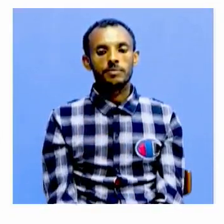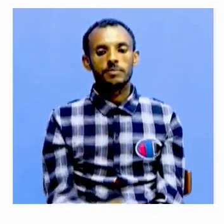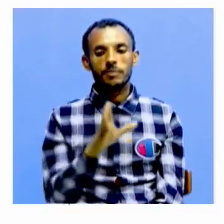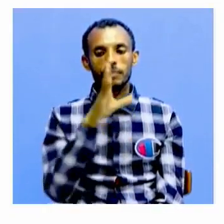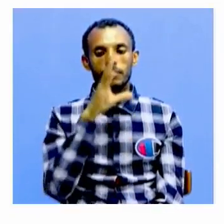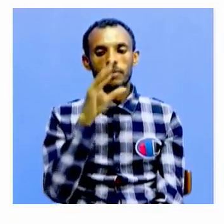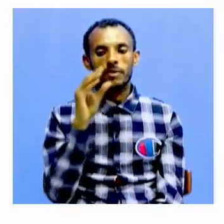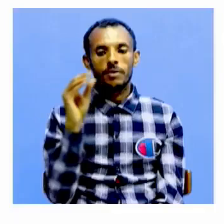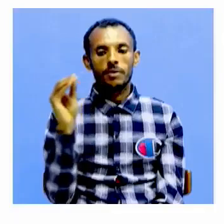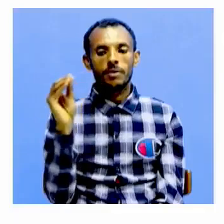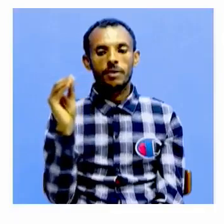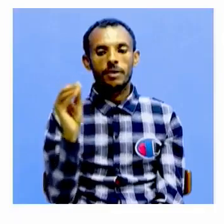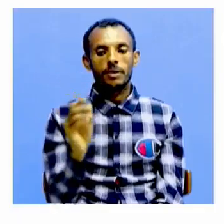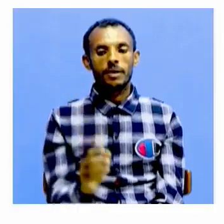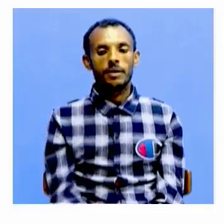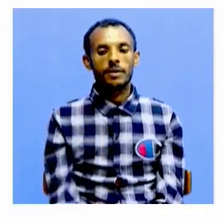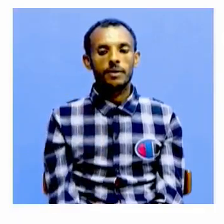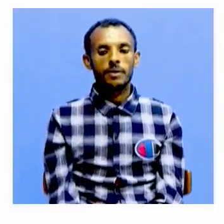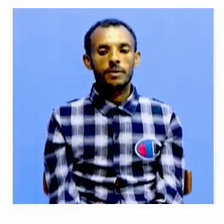and